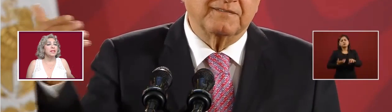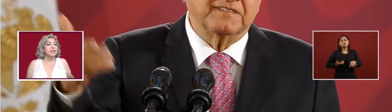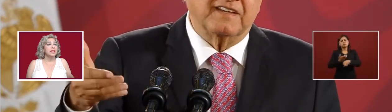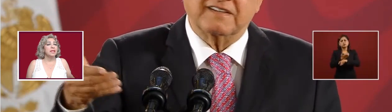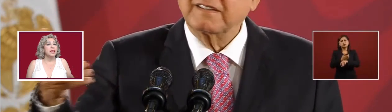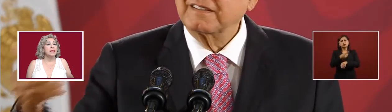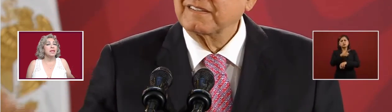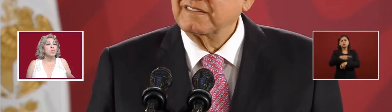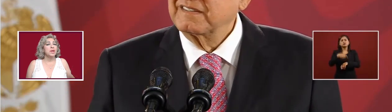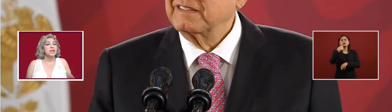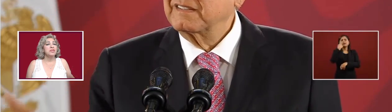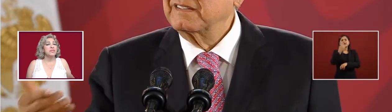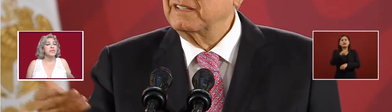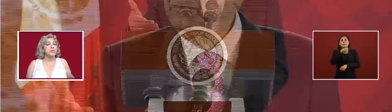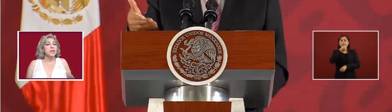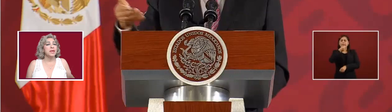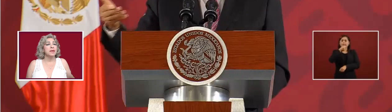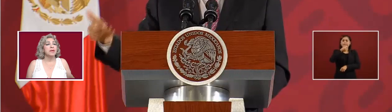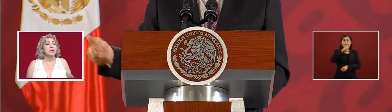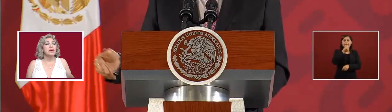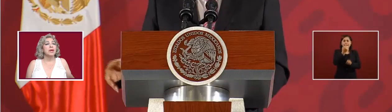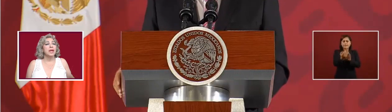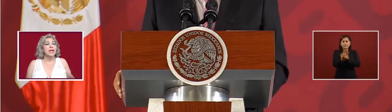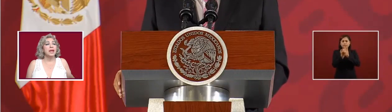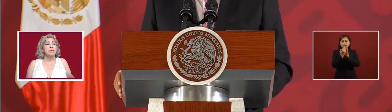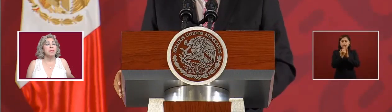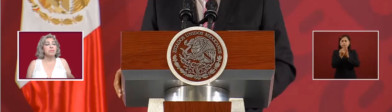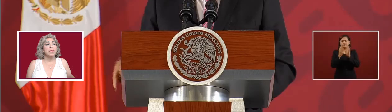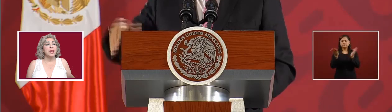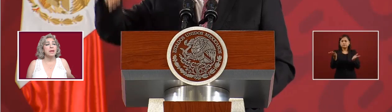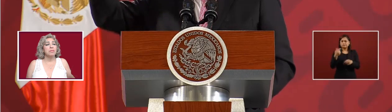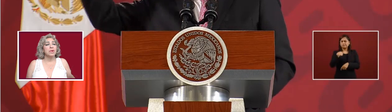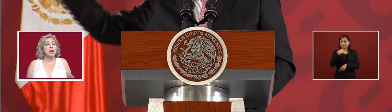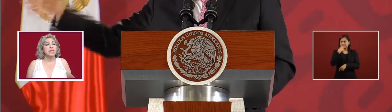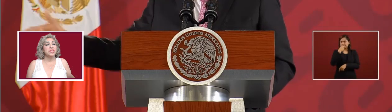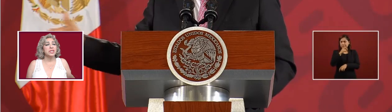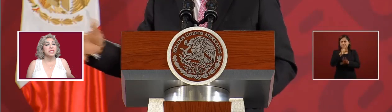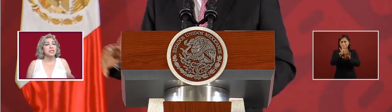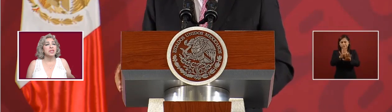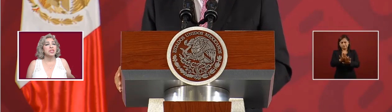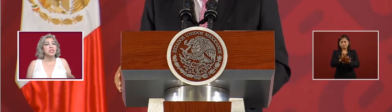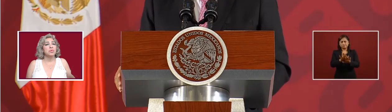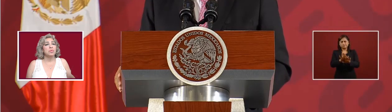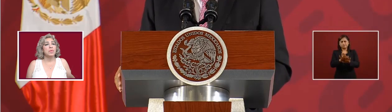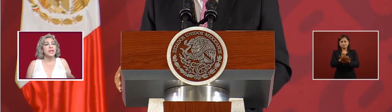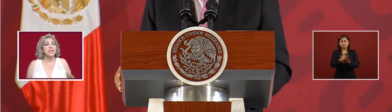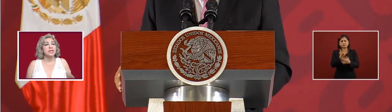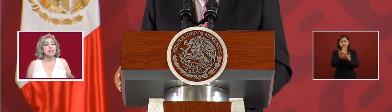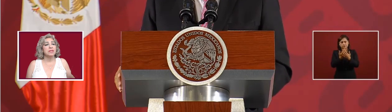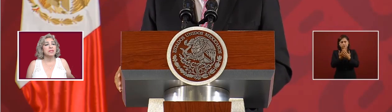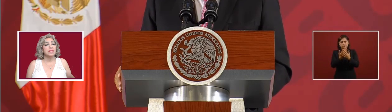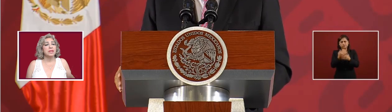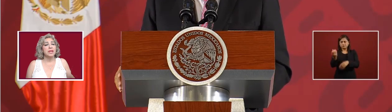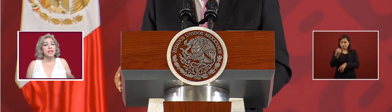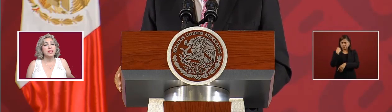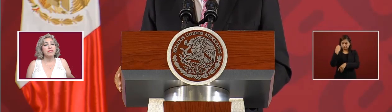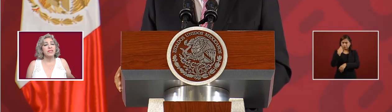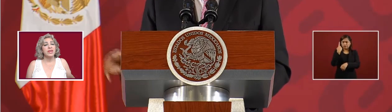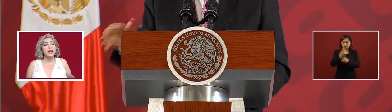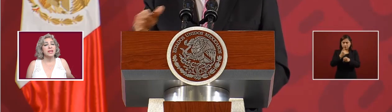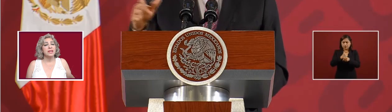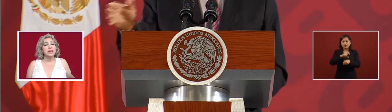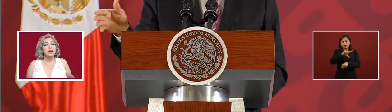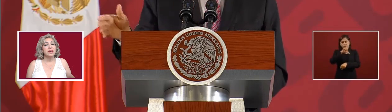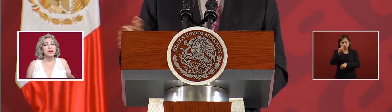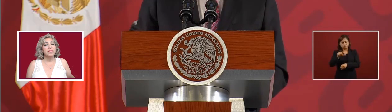and, and, they want to interview me. And, I am cautious, to wait till, the